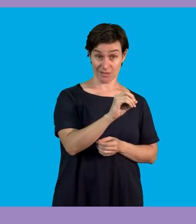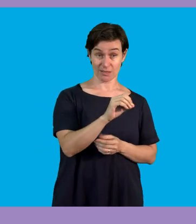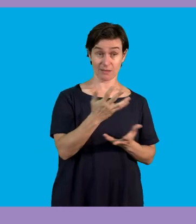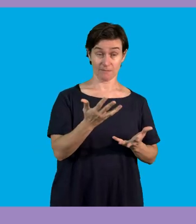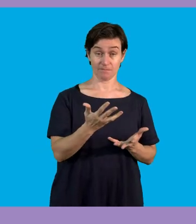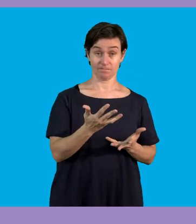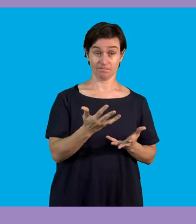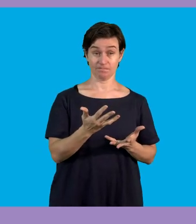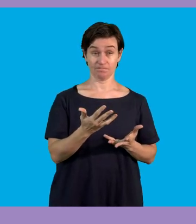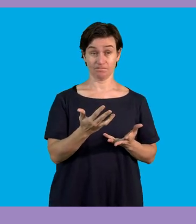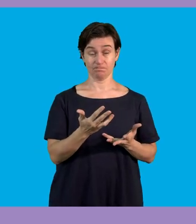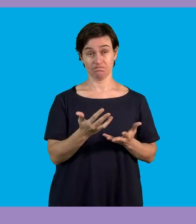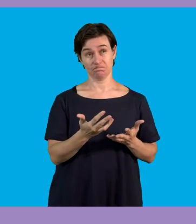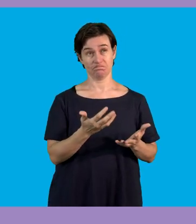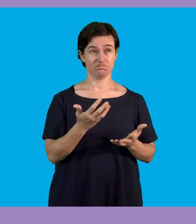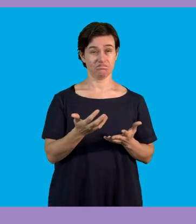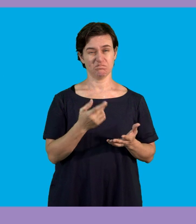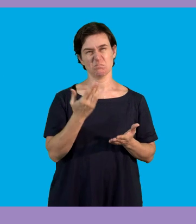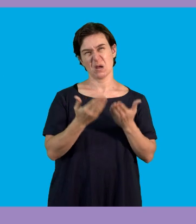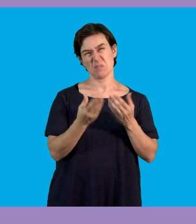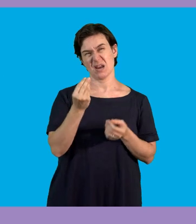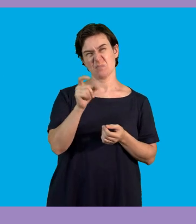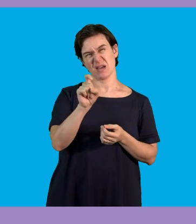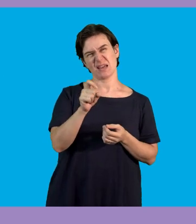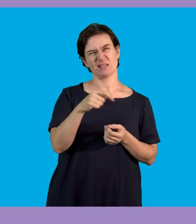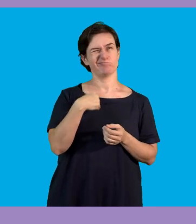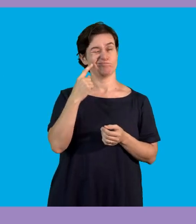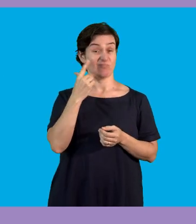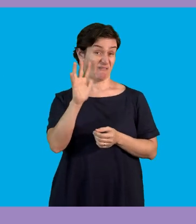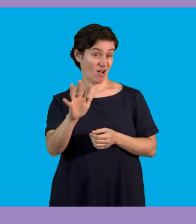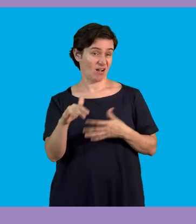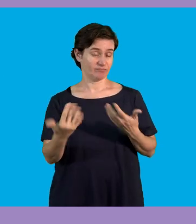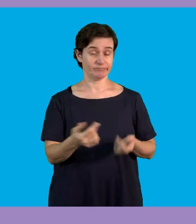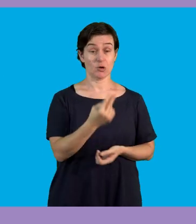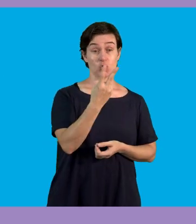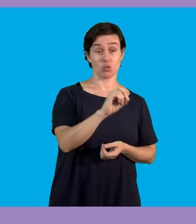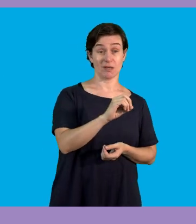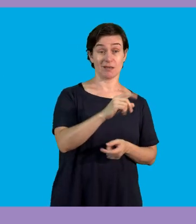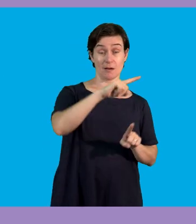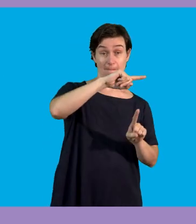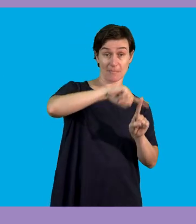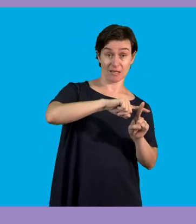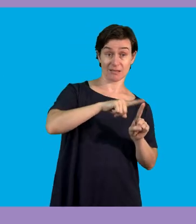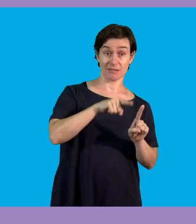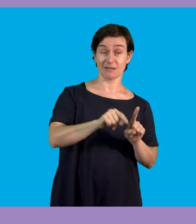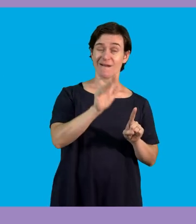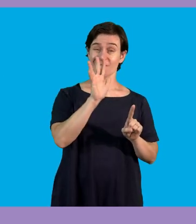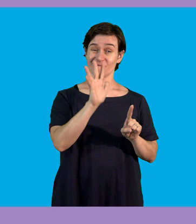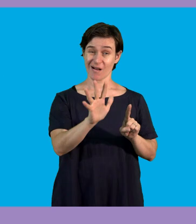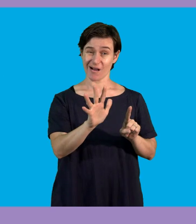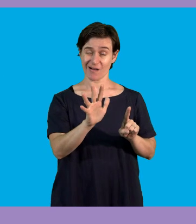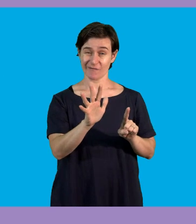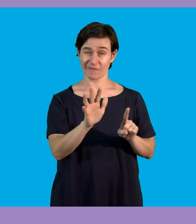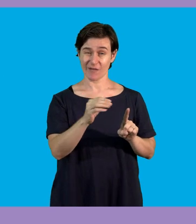20. Let's try 5. 20 plus 5, because I'm looking for a